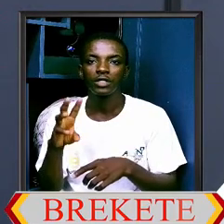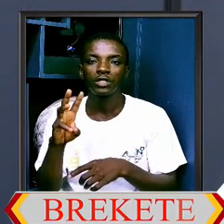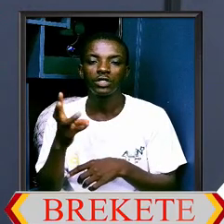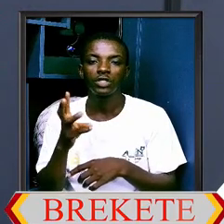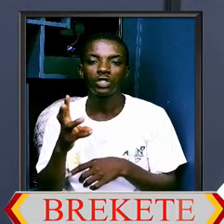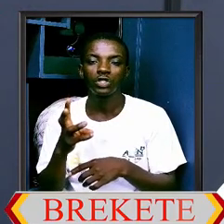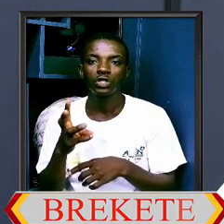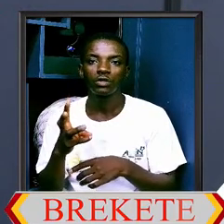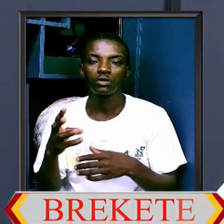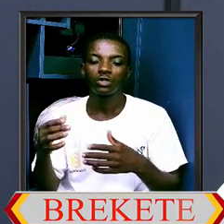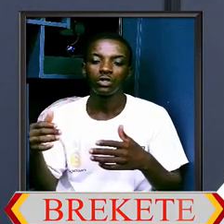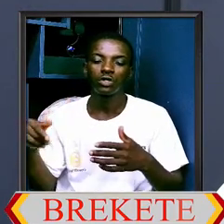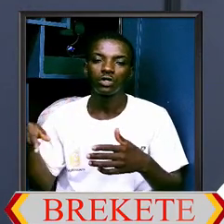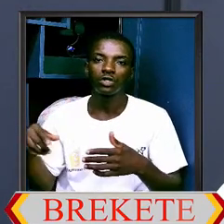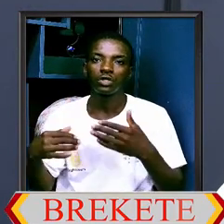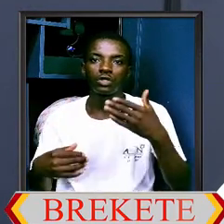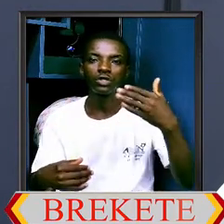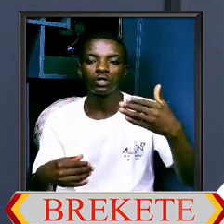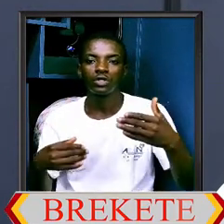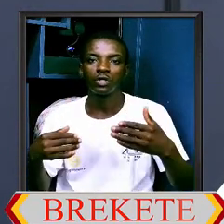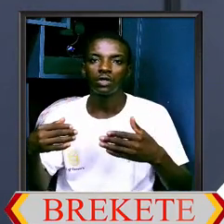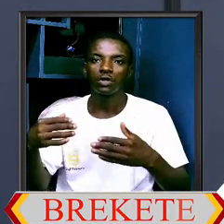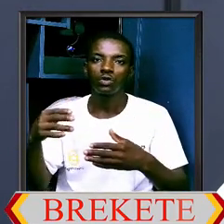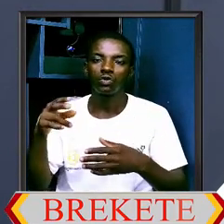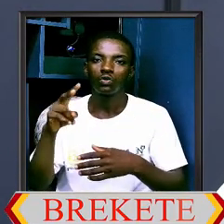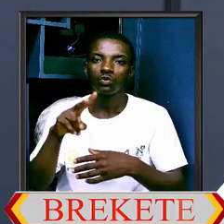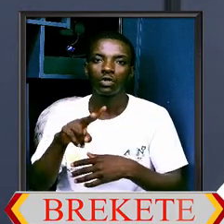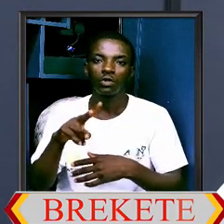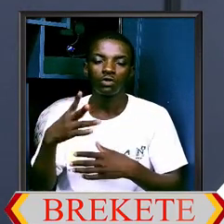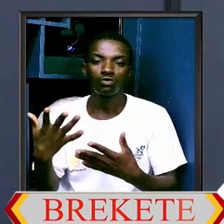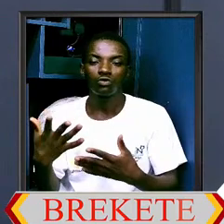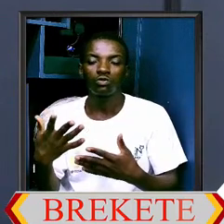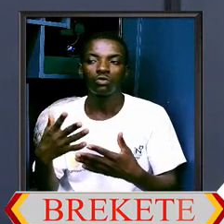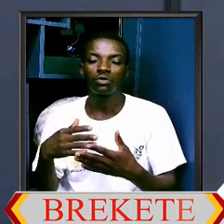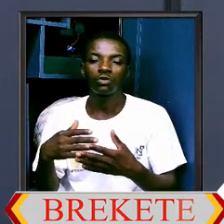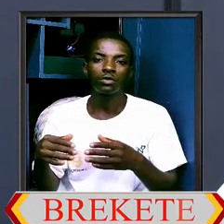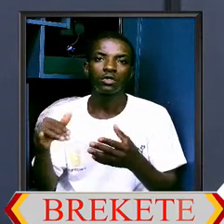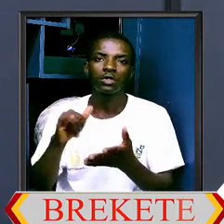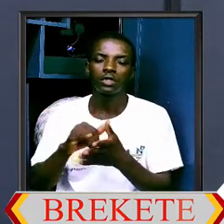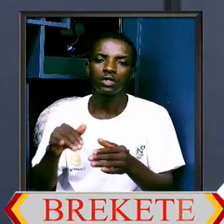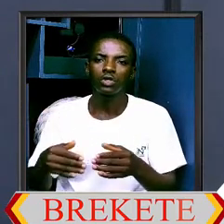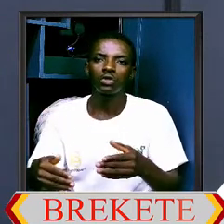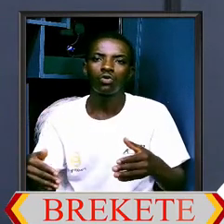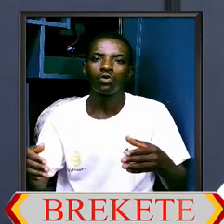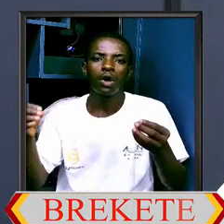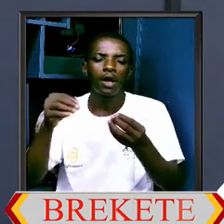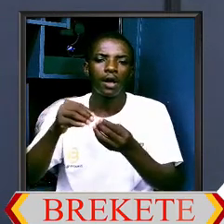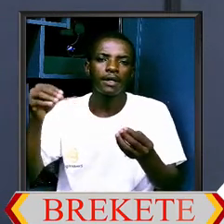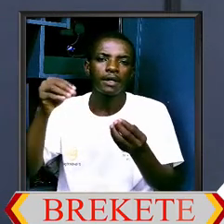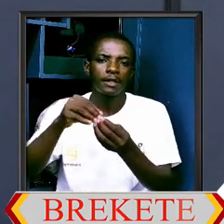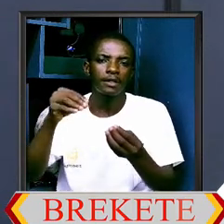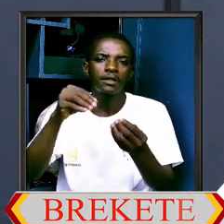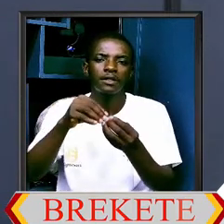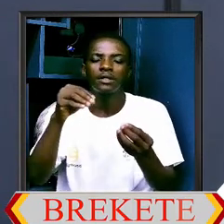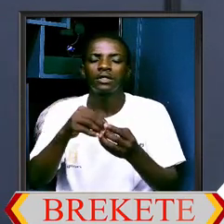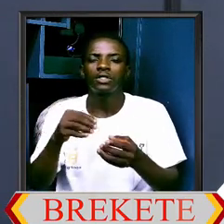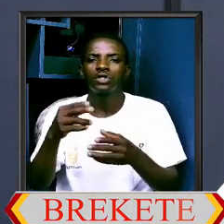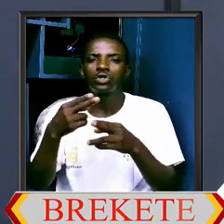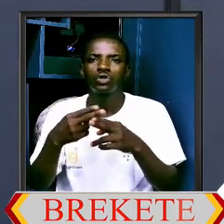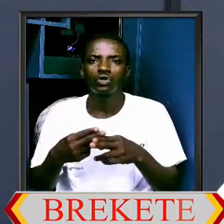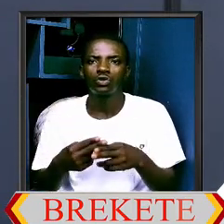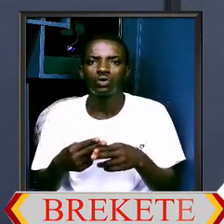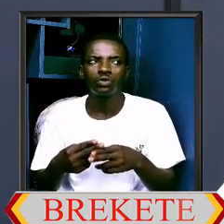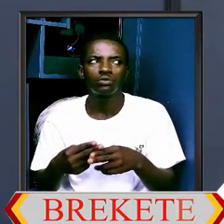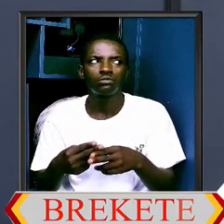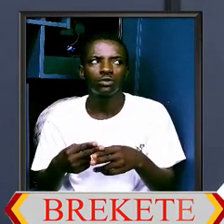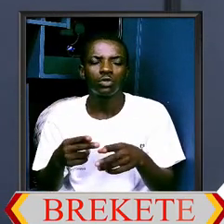16 bunch this year, next year, it will be 20 something. It go now, so it go they increase, they go. And the thing short like